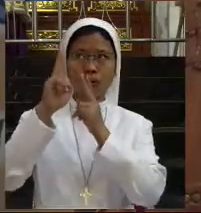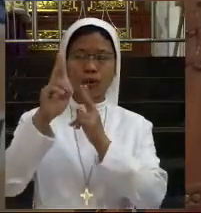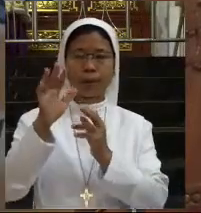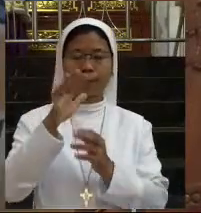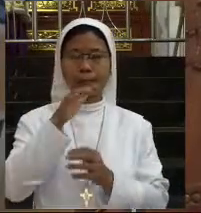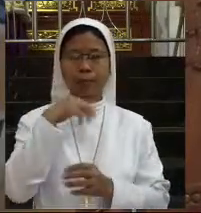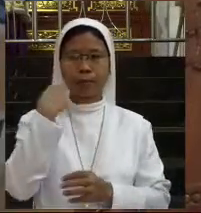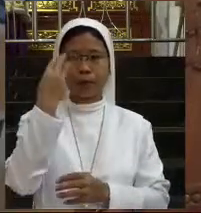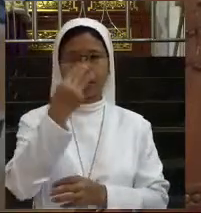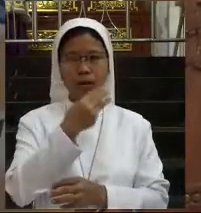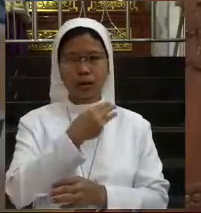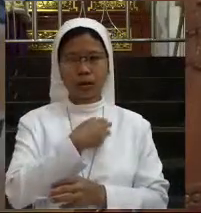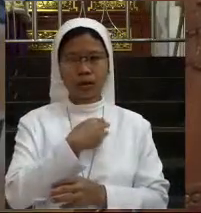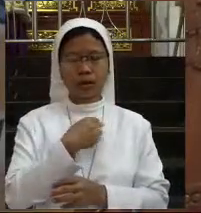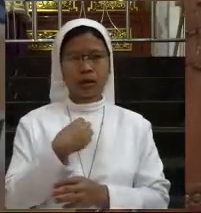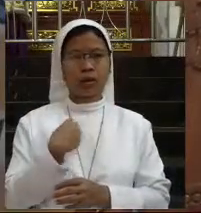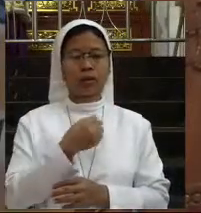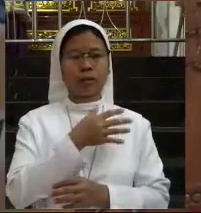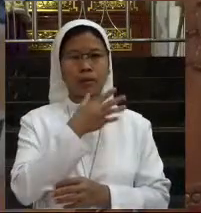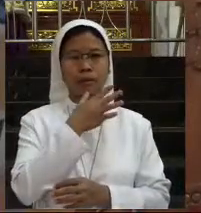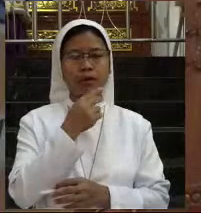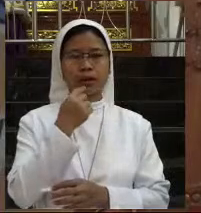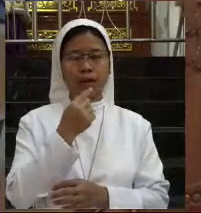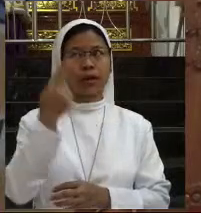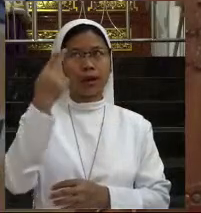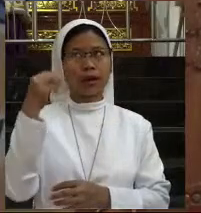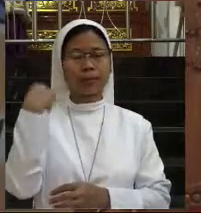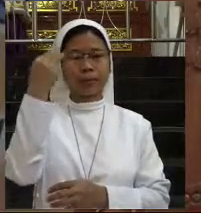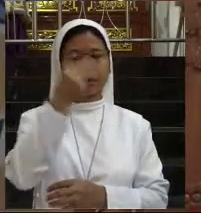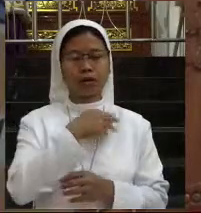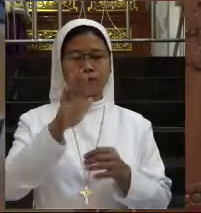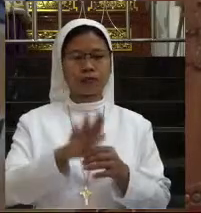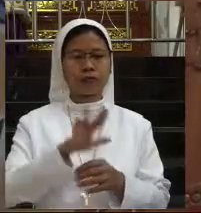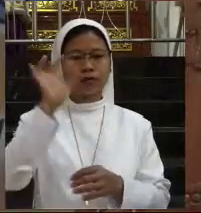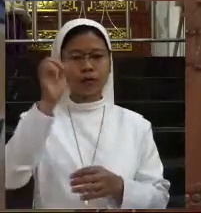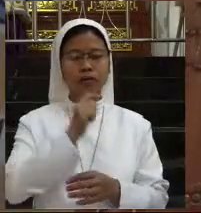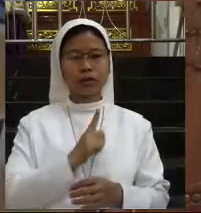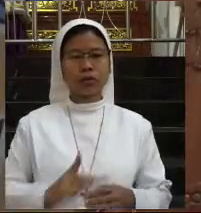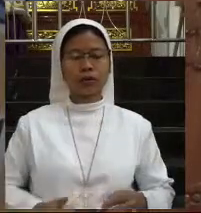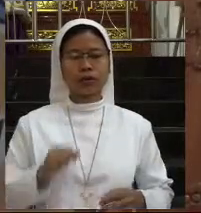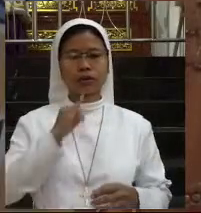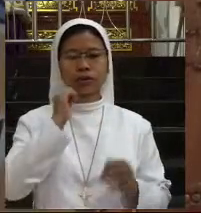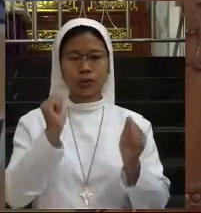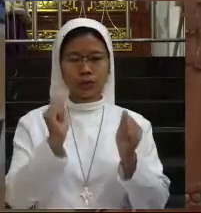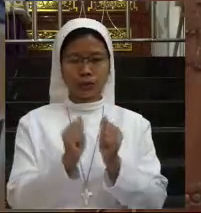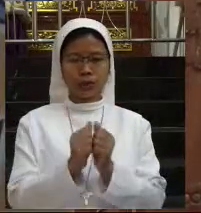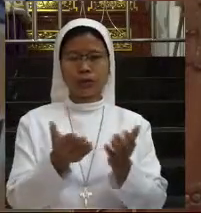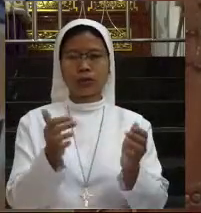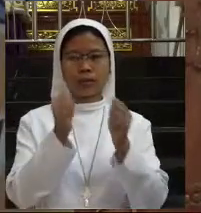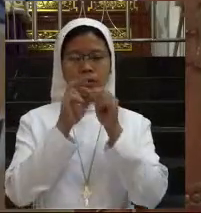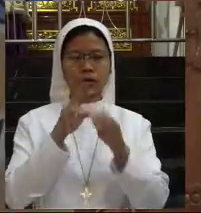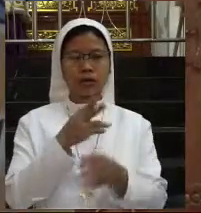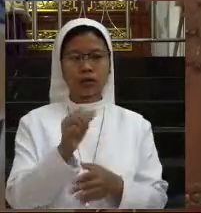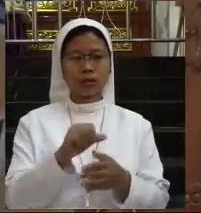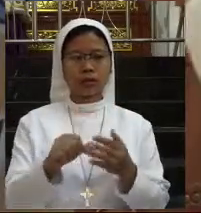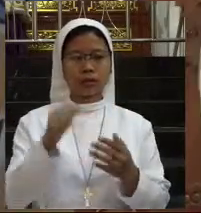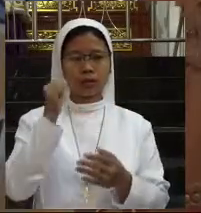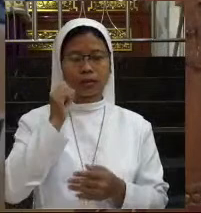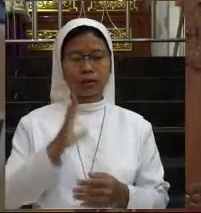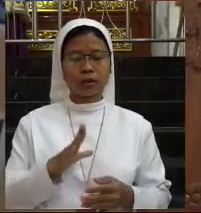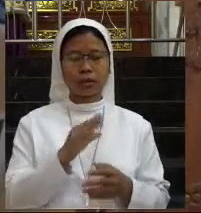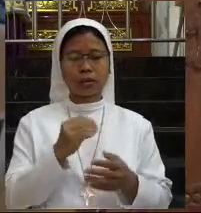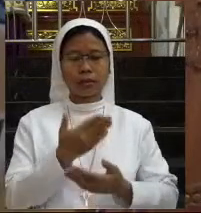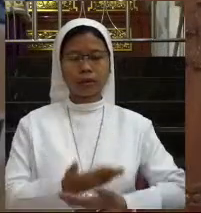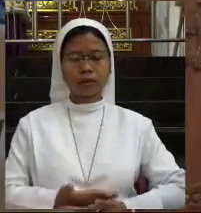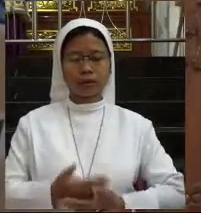Ina. All together, please. Hail Mary, full of grace, the Lord is with you. Blessed art thou among